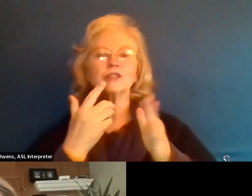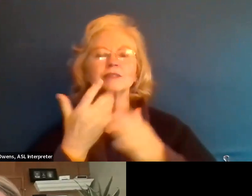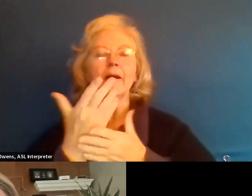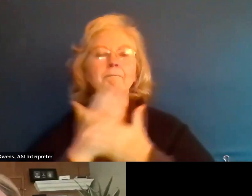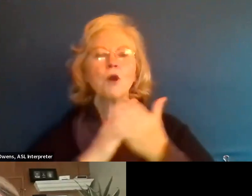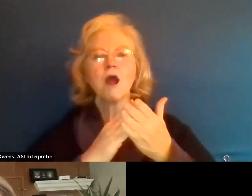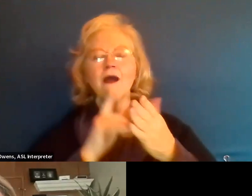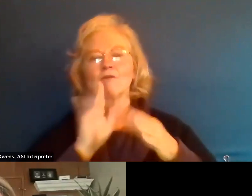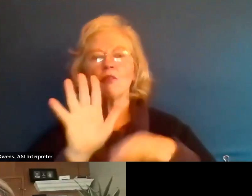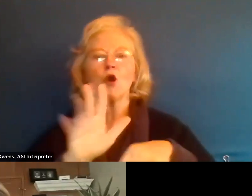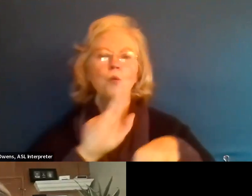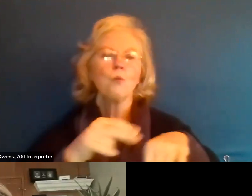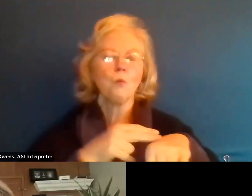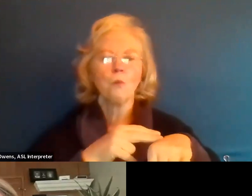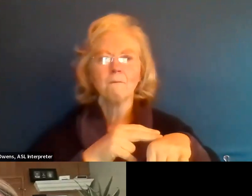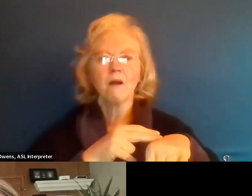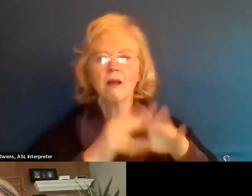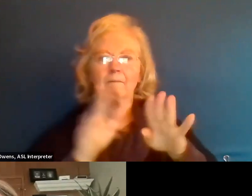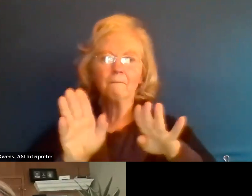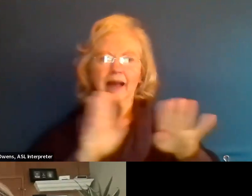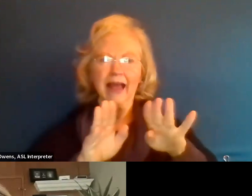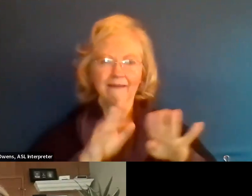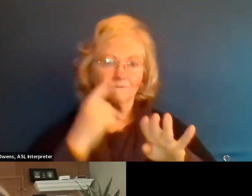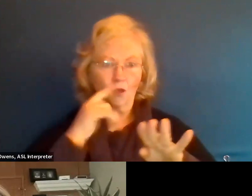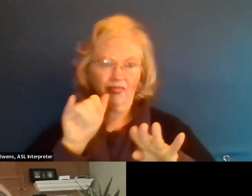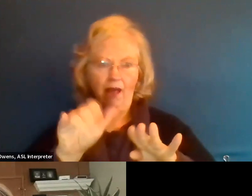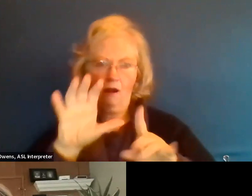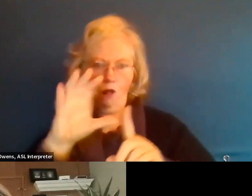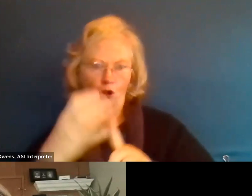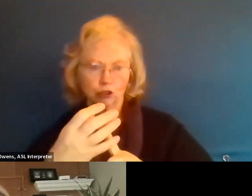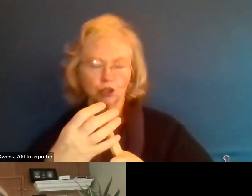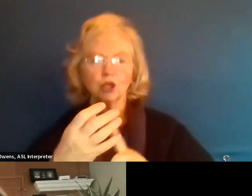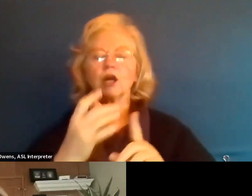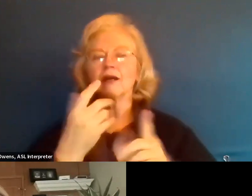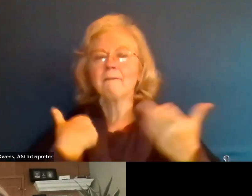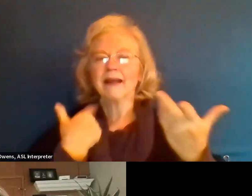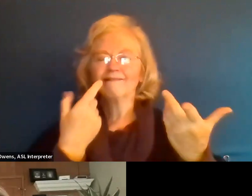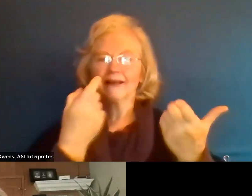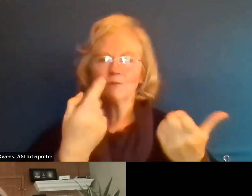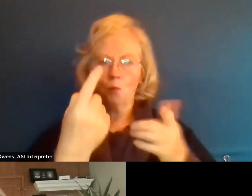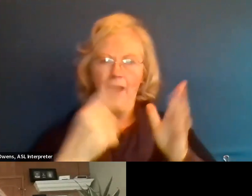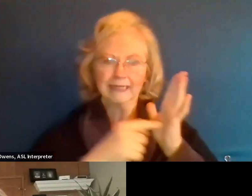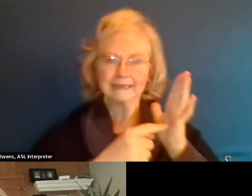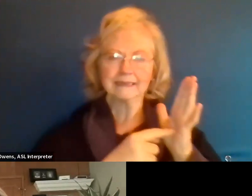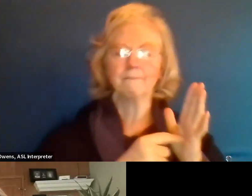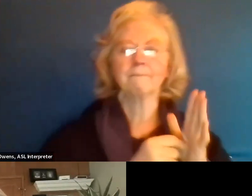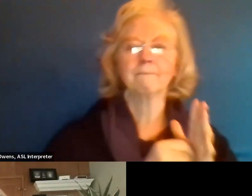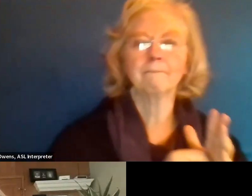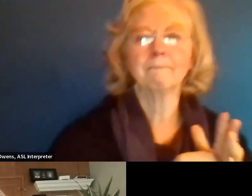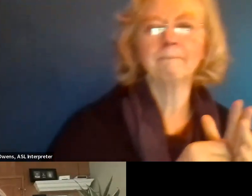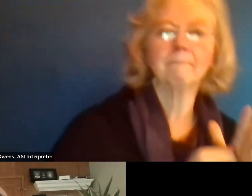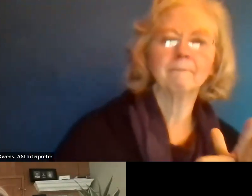of behavior for that particular culture. And I'll give one example that comes up for